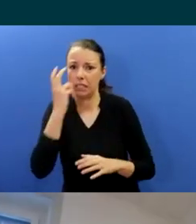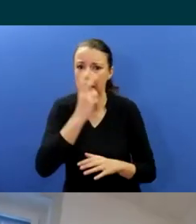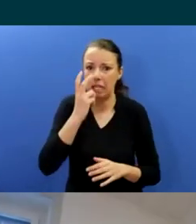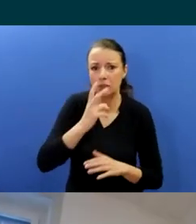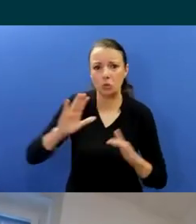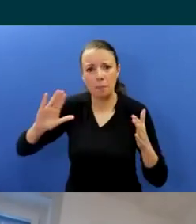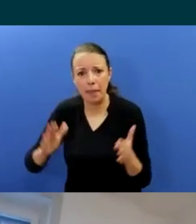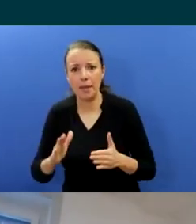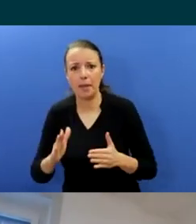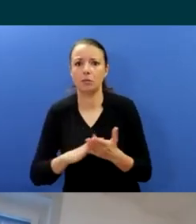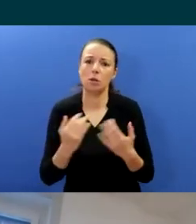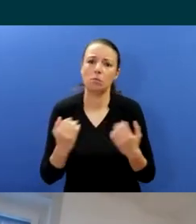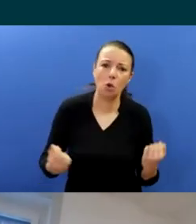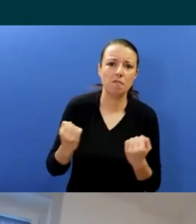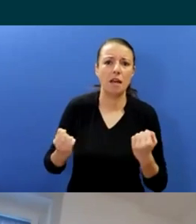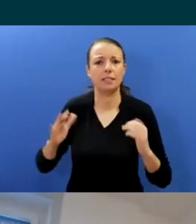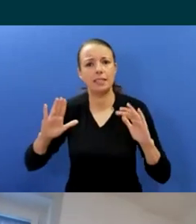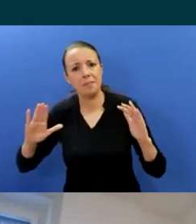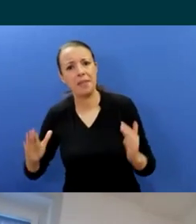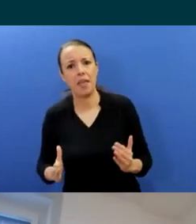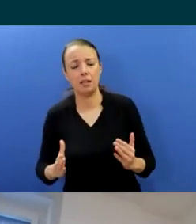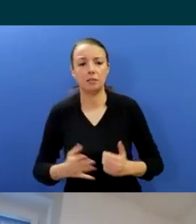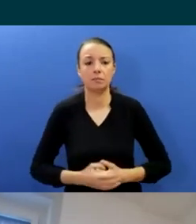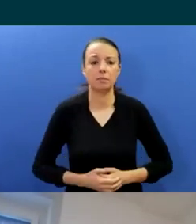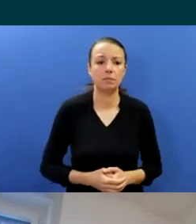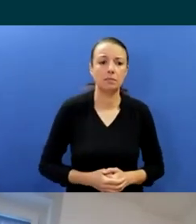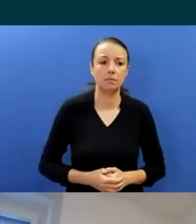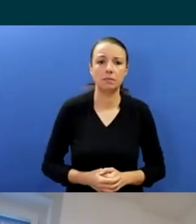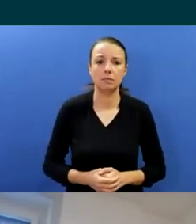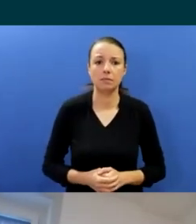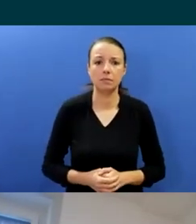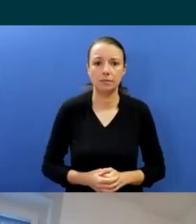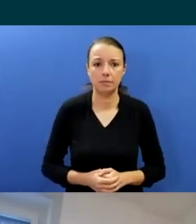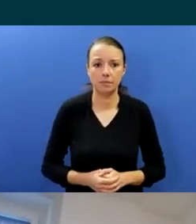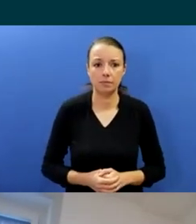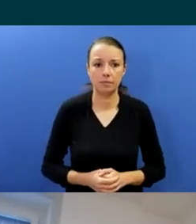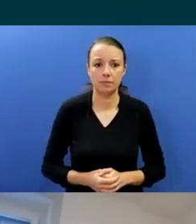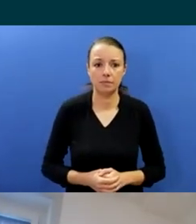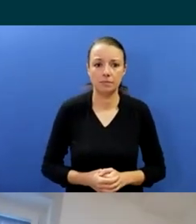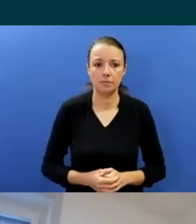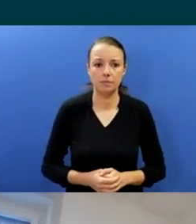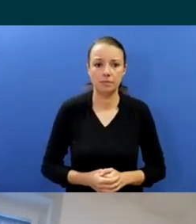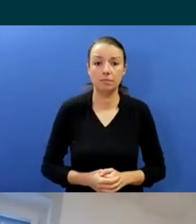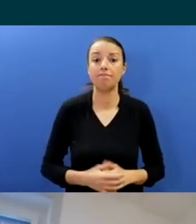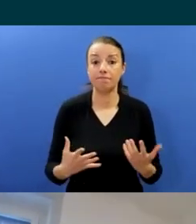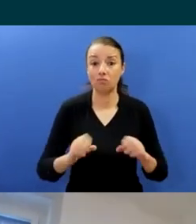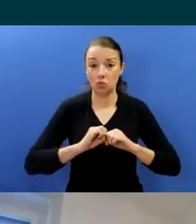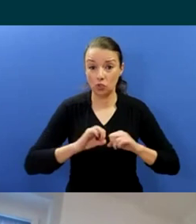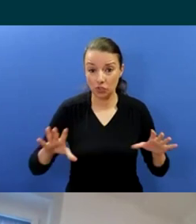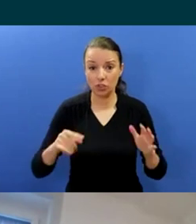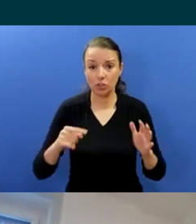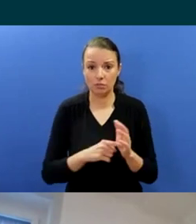people to vote. And of course, it should have been an incentivation to do so, but